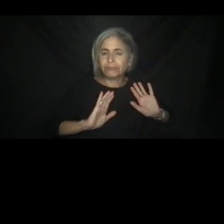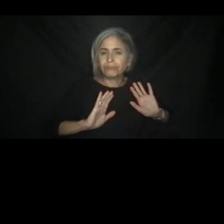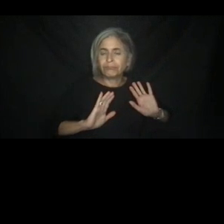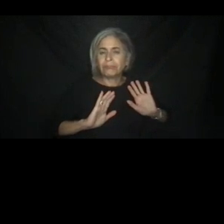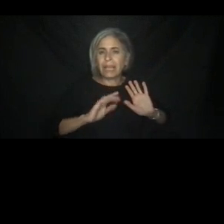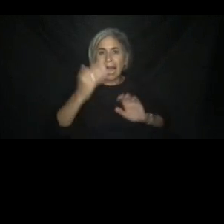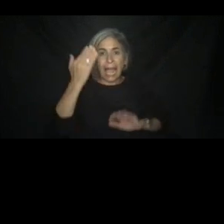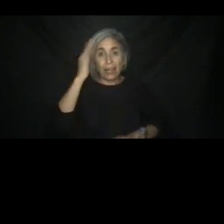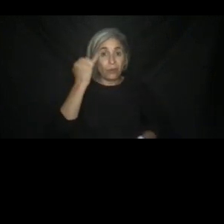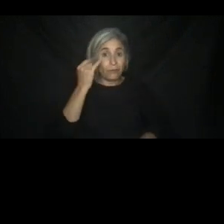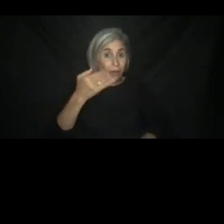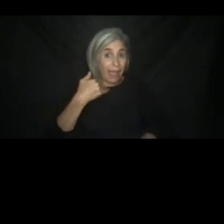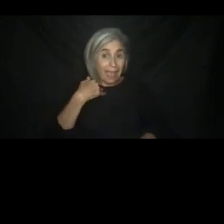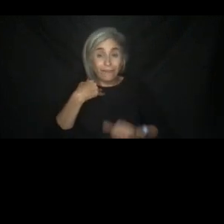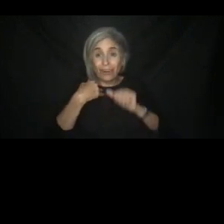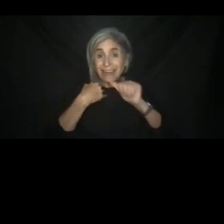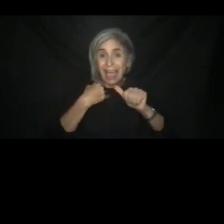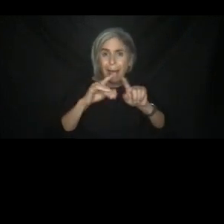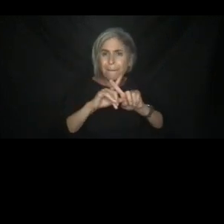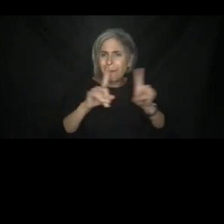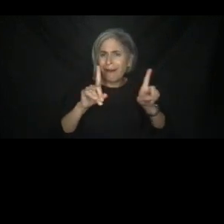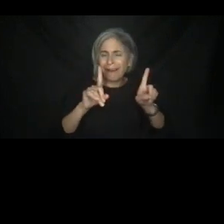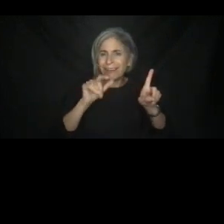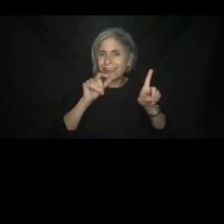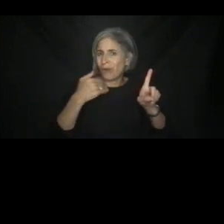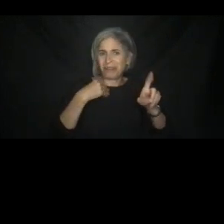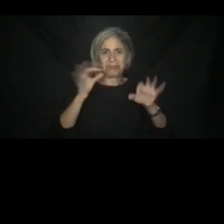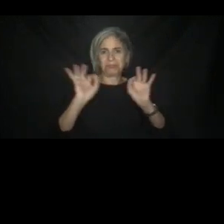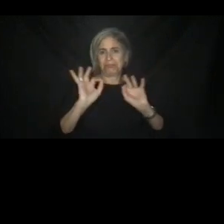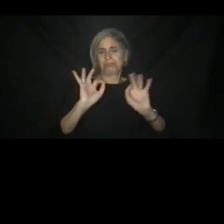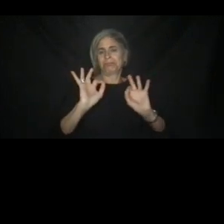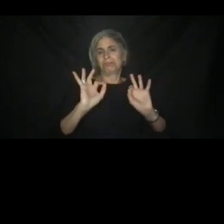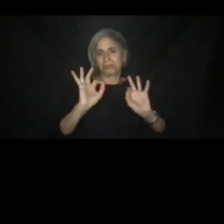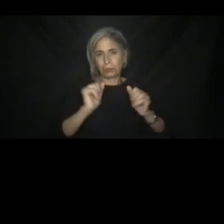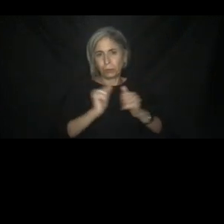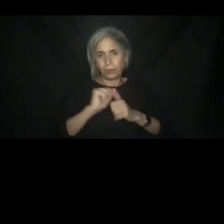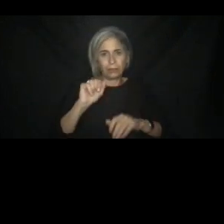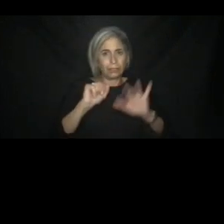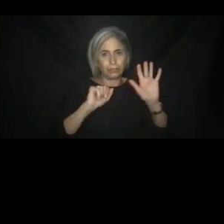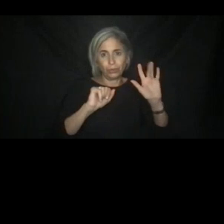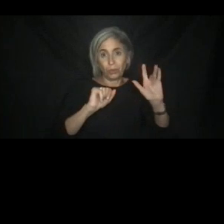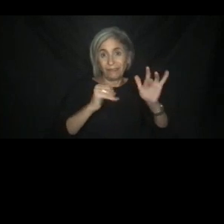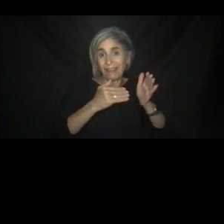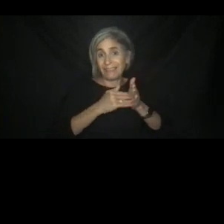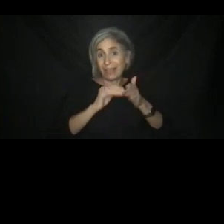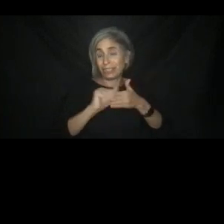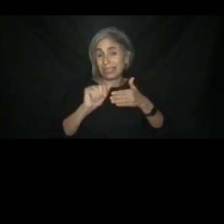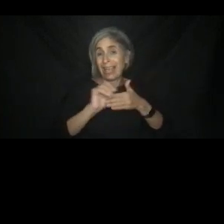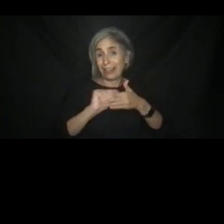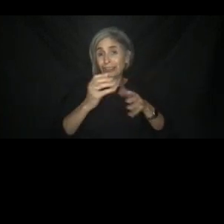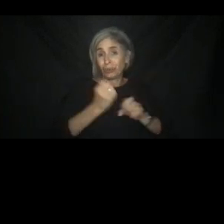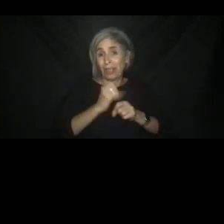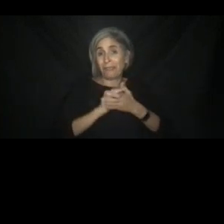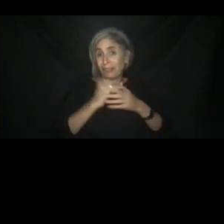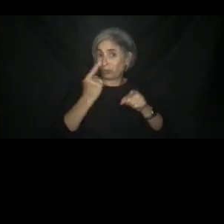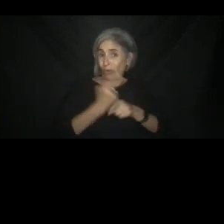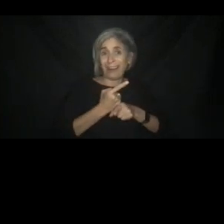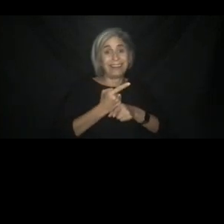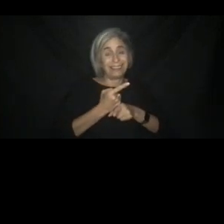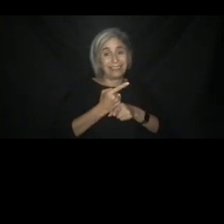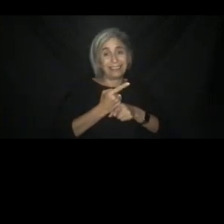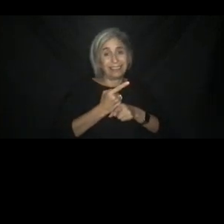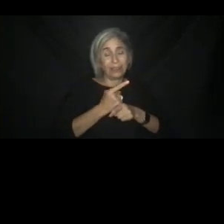if you have or not, but I don't have a problem with the 25 to get this right, because we have